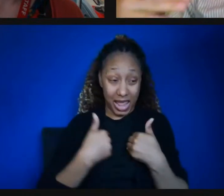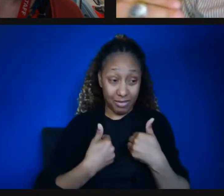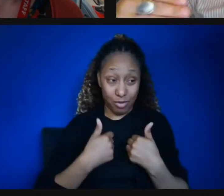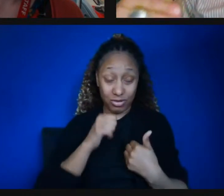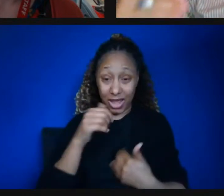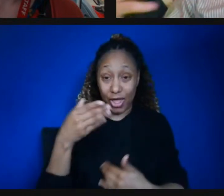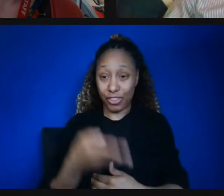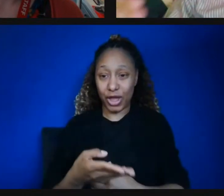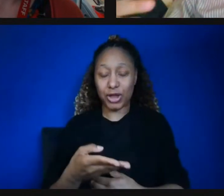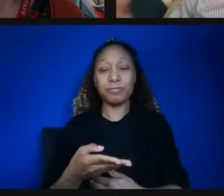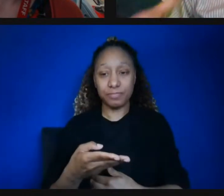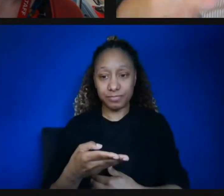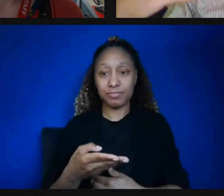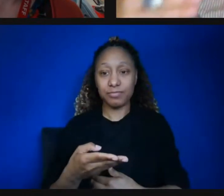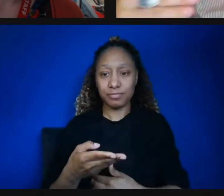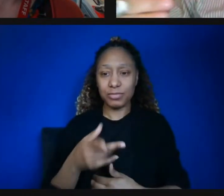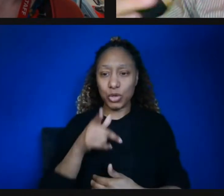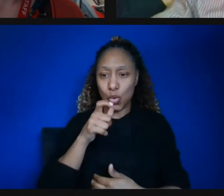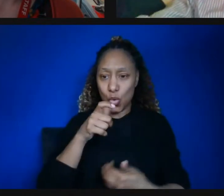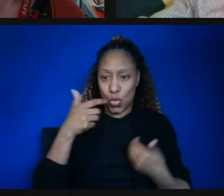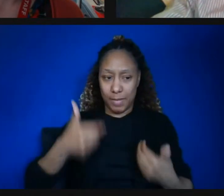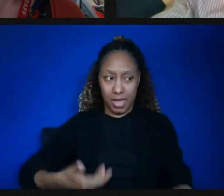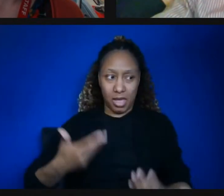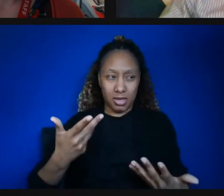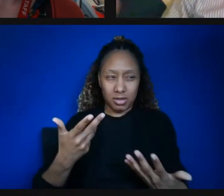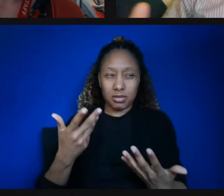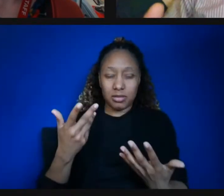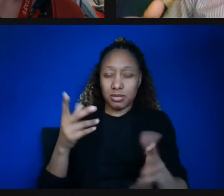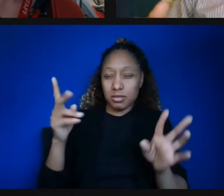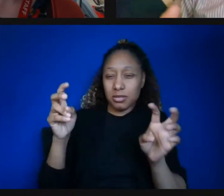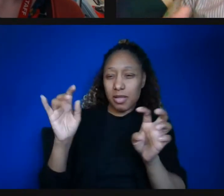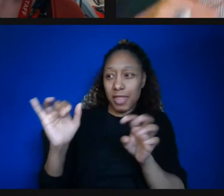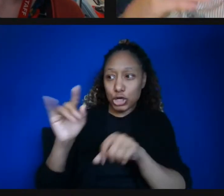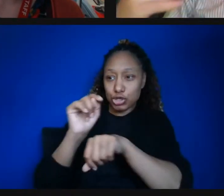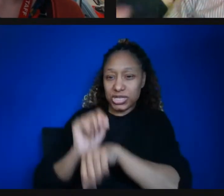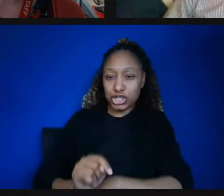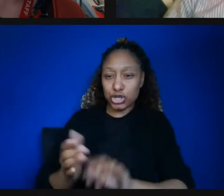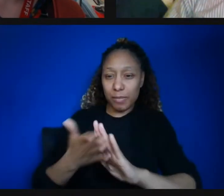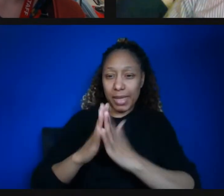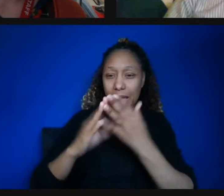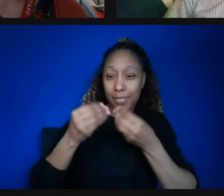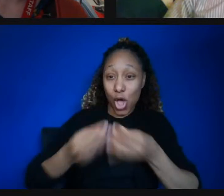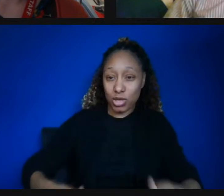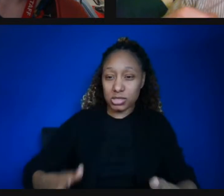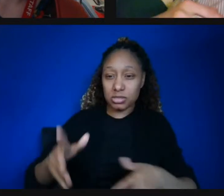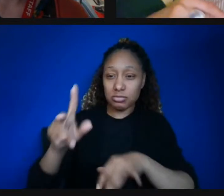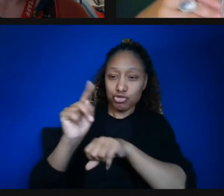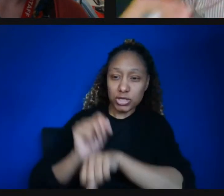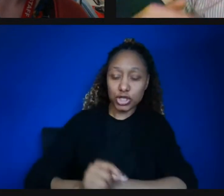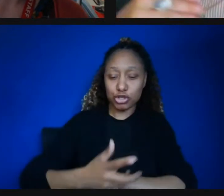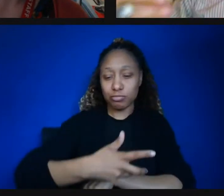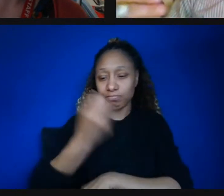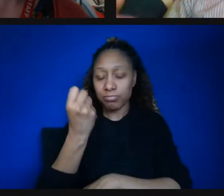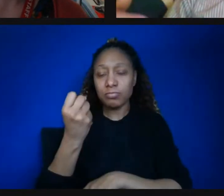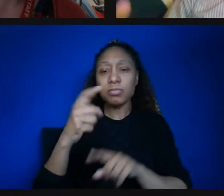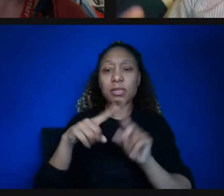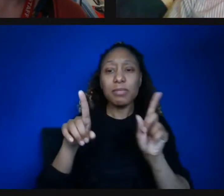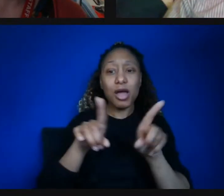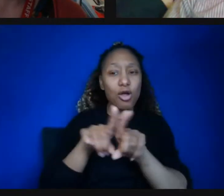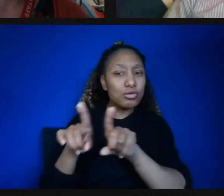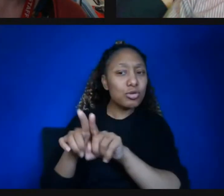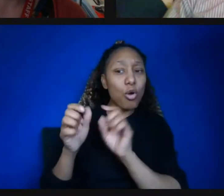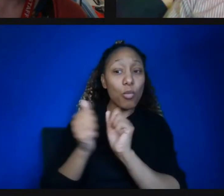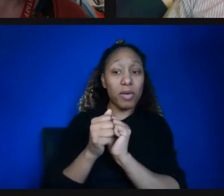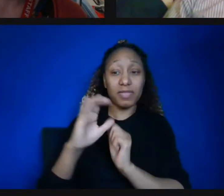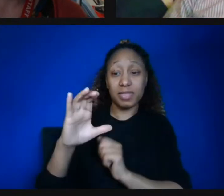entirely new way to define themselves. One of the conversations we had was, with climate change, much of their territory will